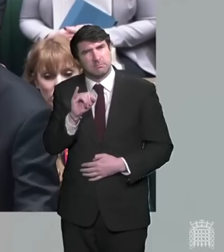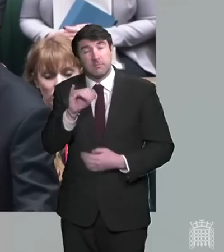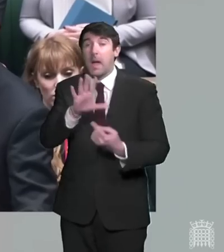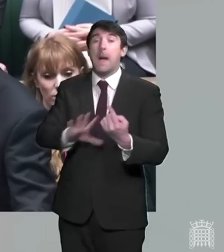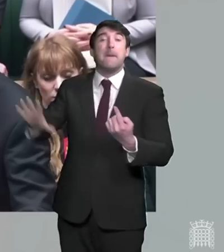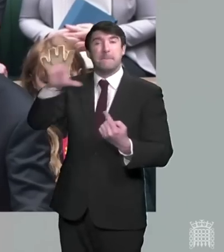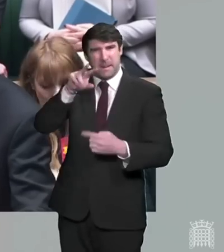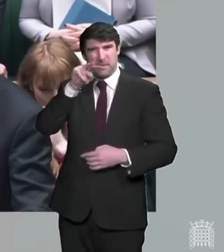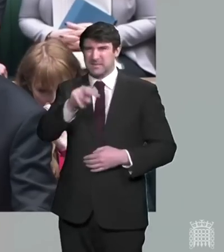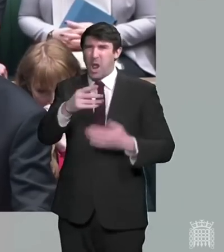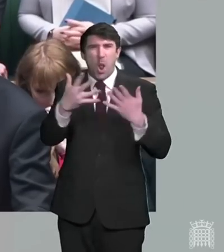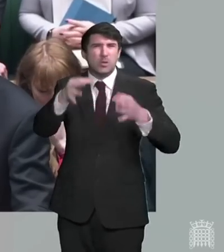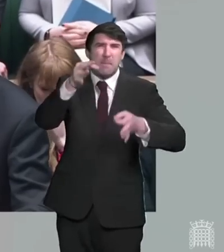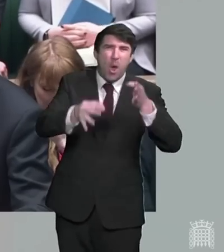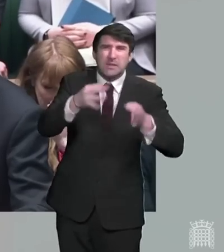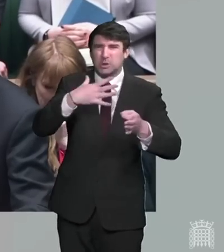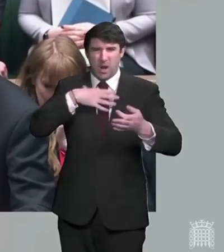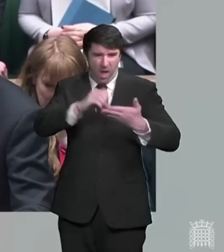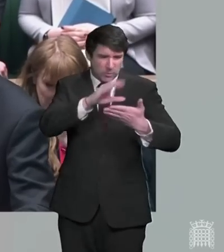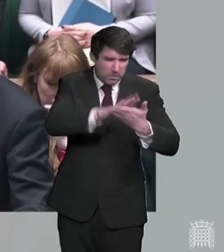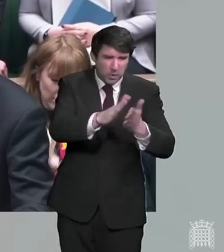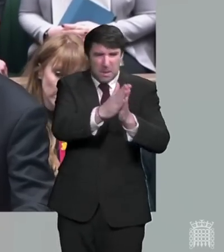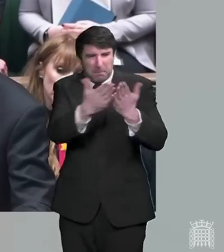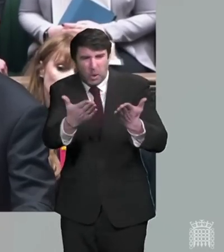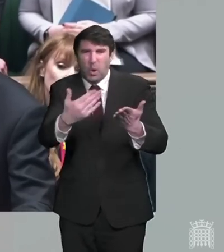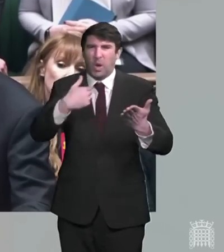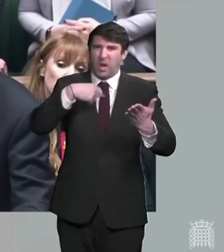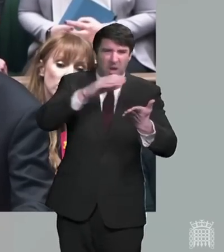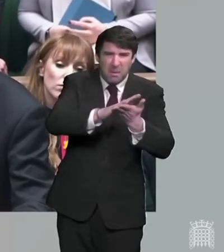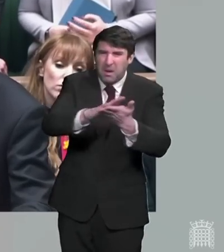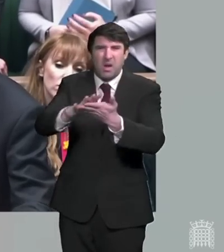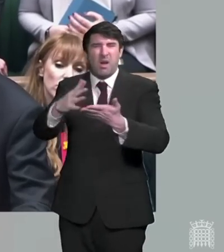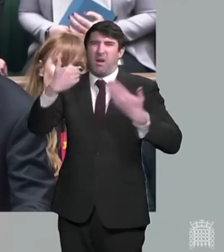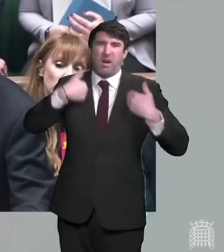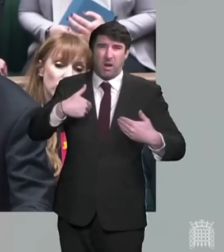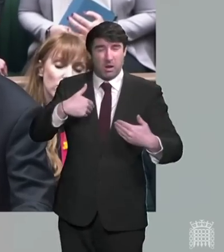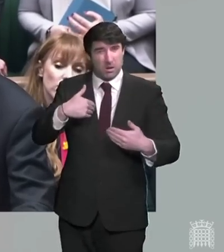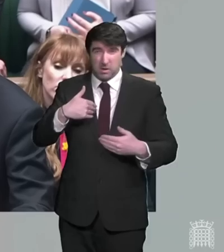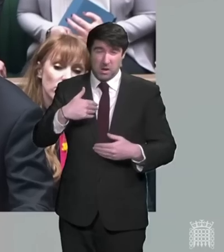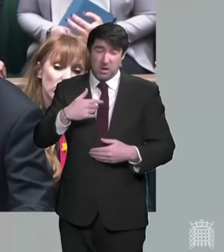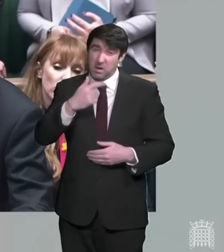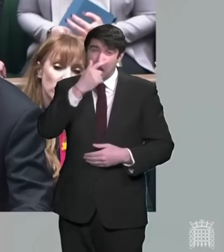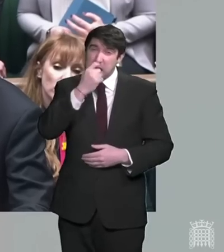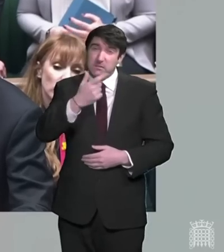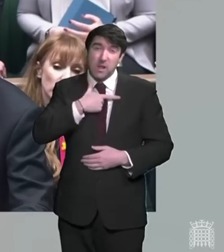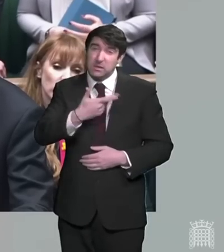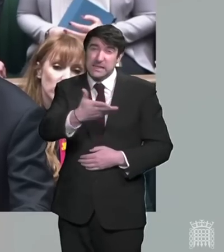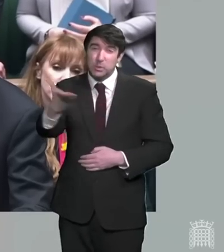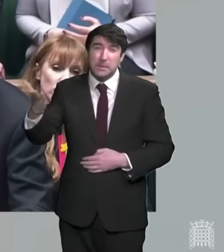portraying themselves as heroes, or selectively leaking messages will be insulting and ghoulish spectacle for